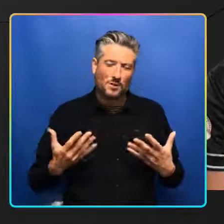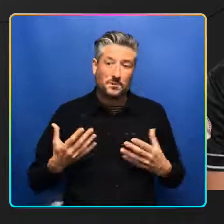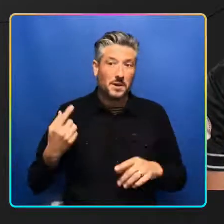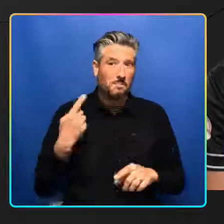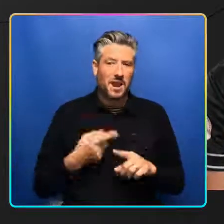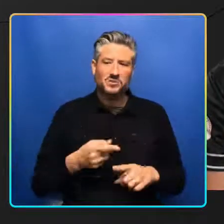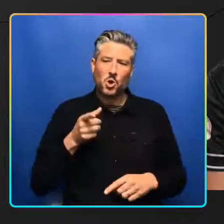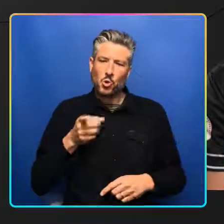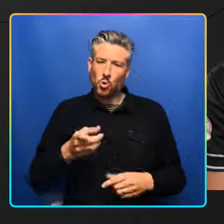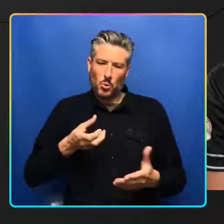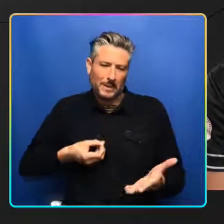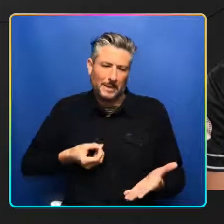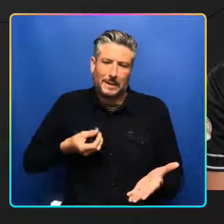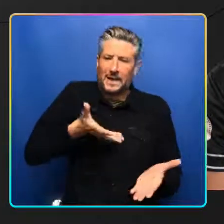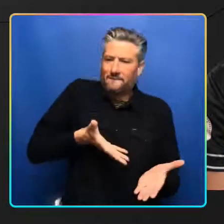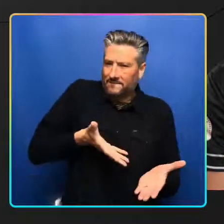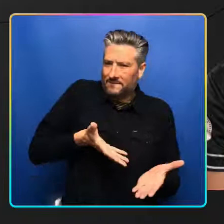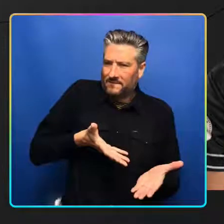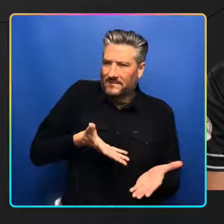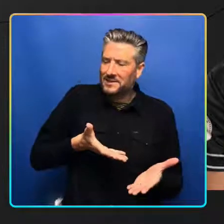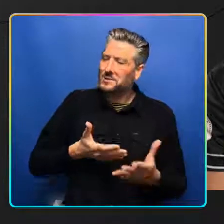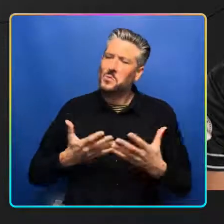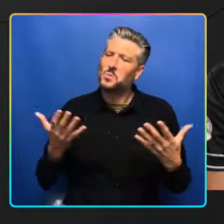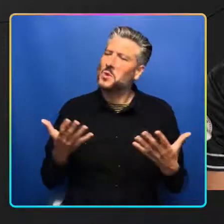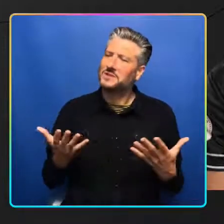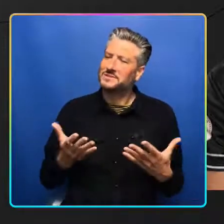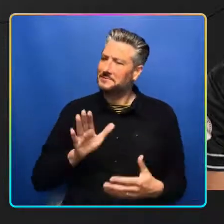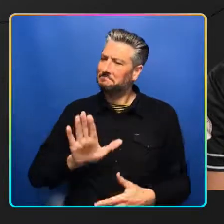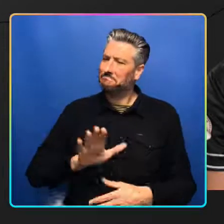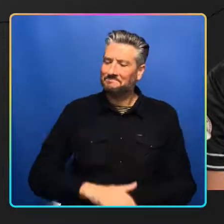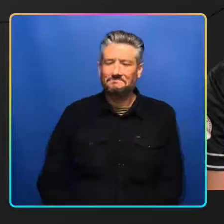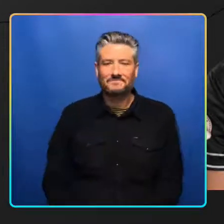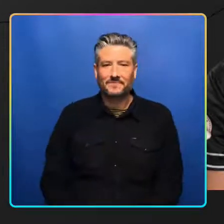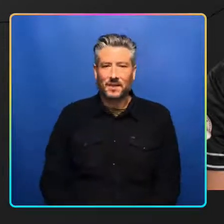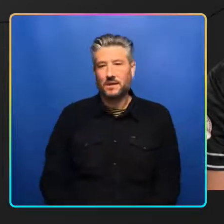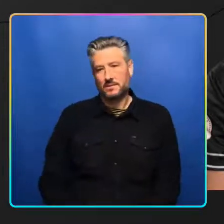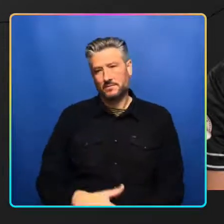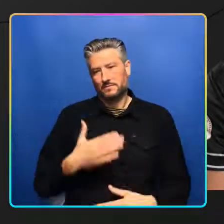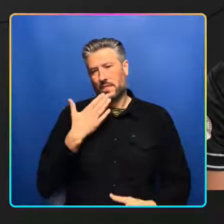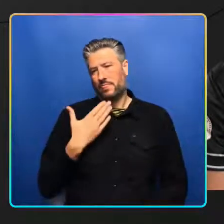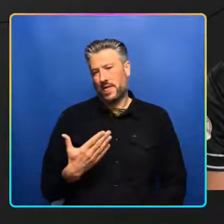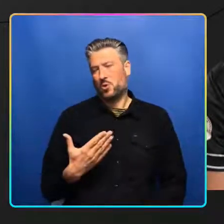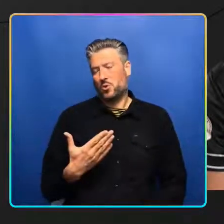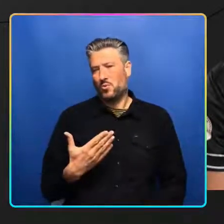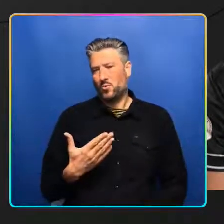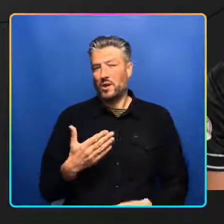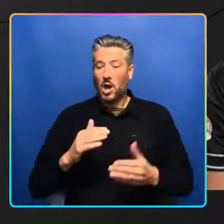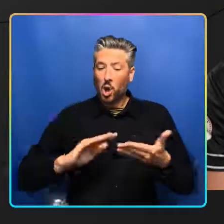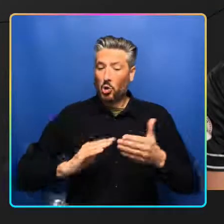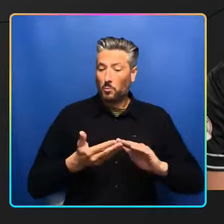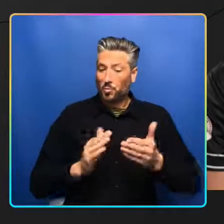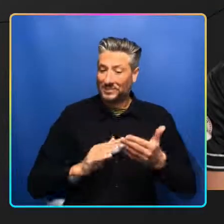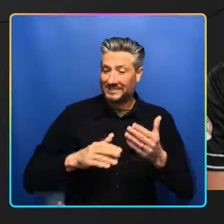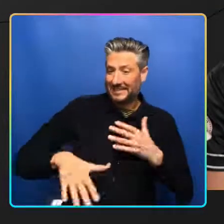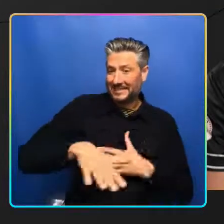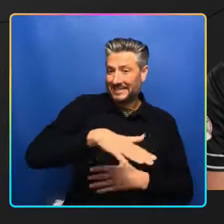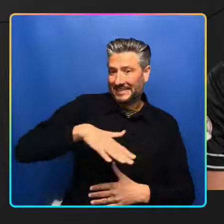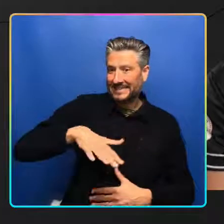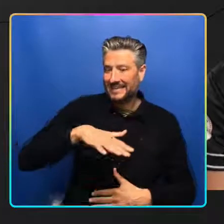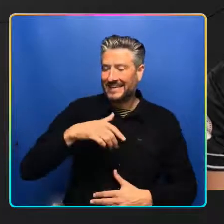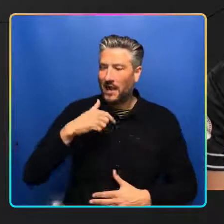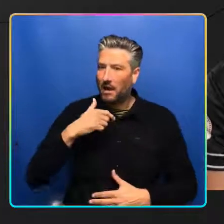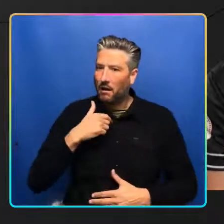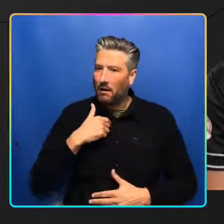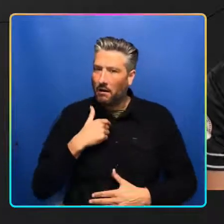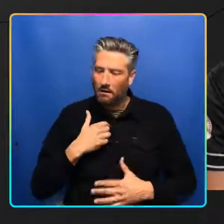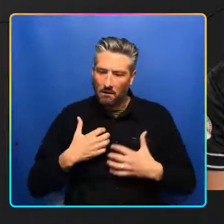Yeah, so thank you for this question, because community is something that I'm really passionate about. So